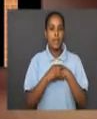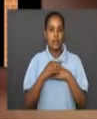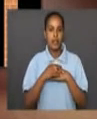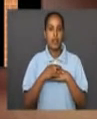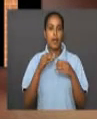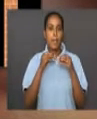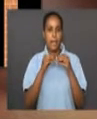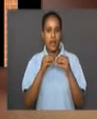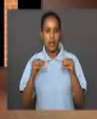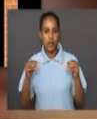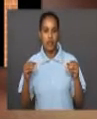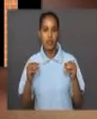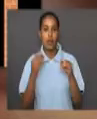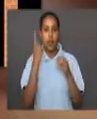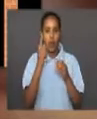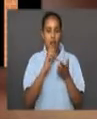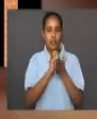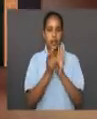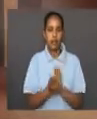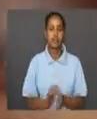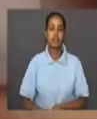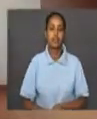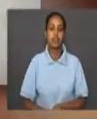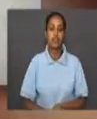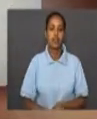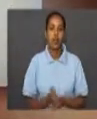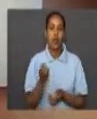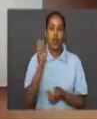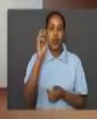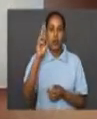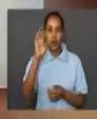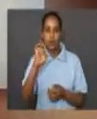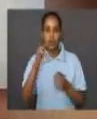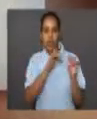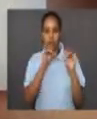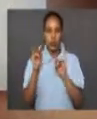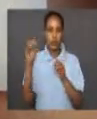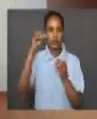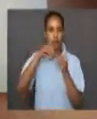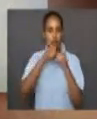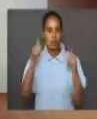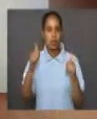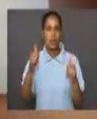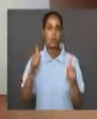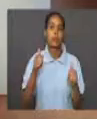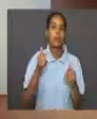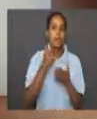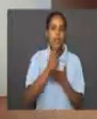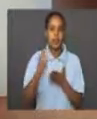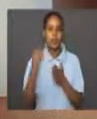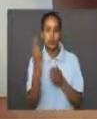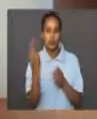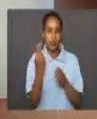Mineral magnetite is one example. Ore can also be separated from gann by